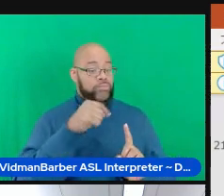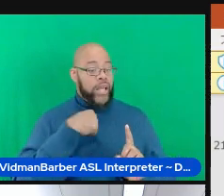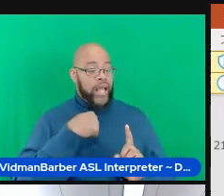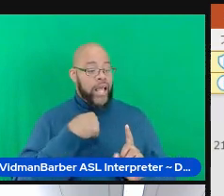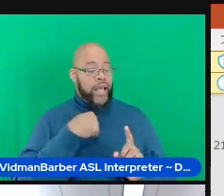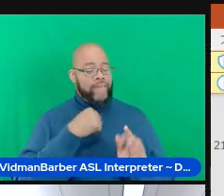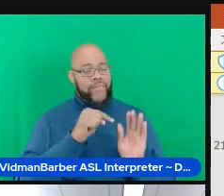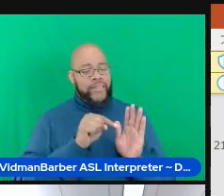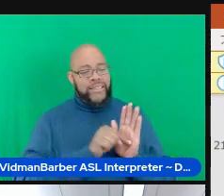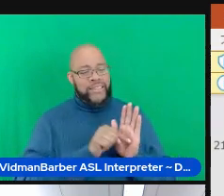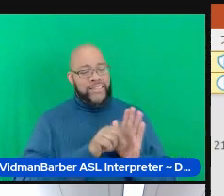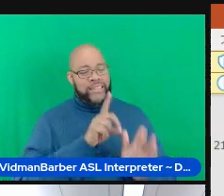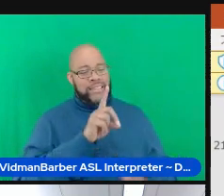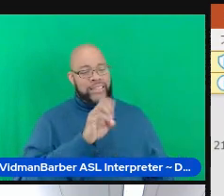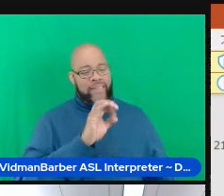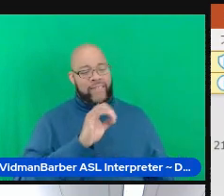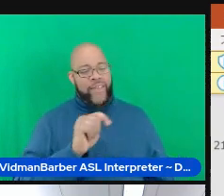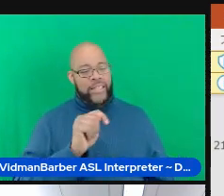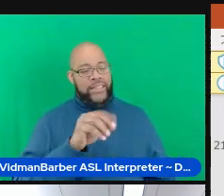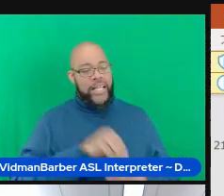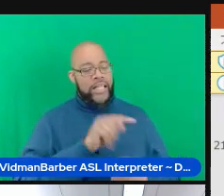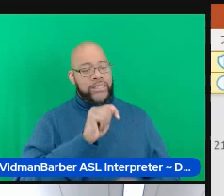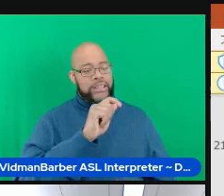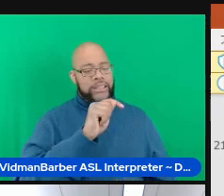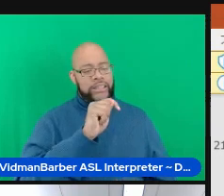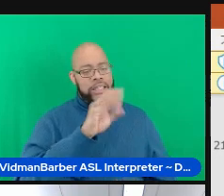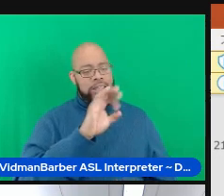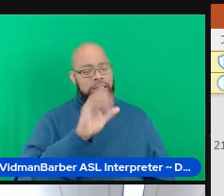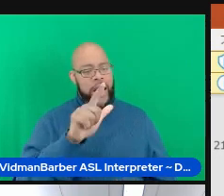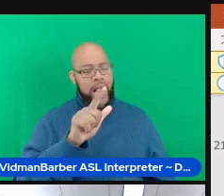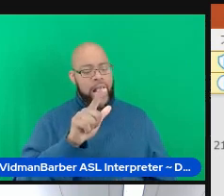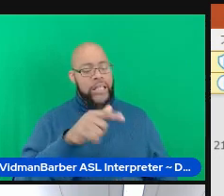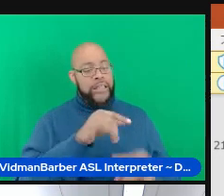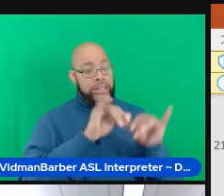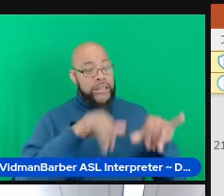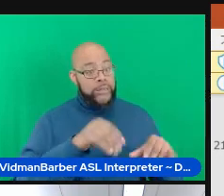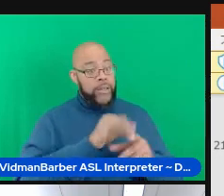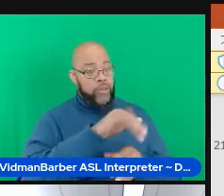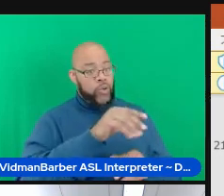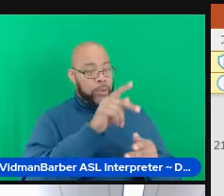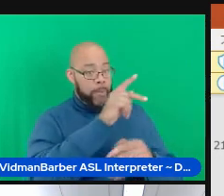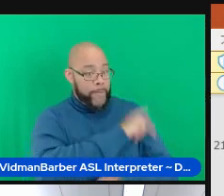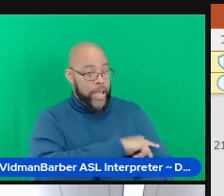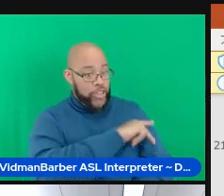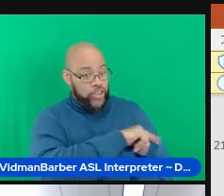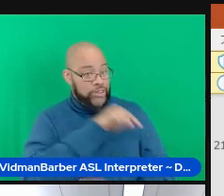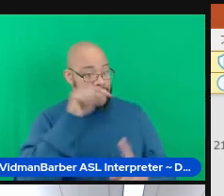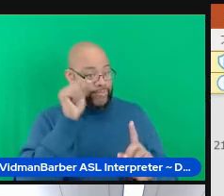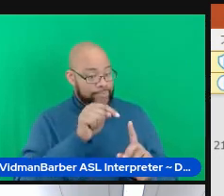defective in the T cell regulatory system in those patients. Mm-hmm.